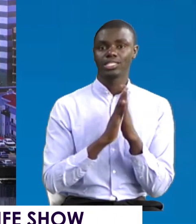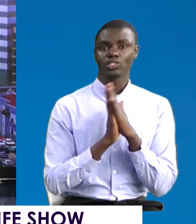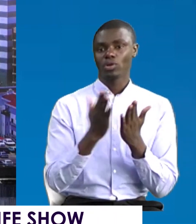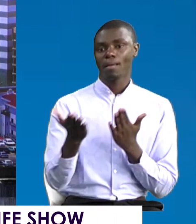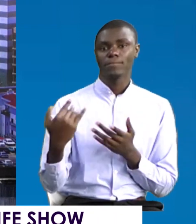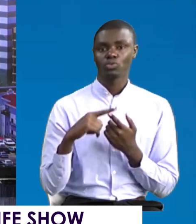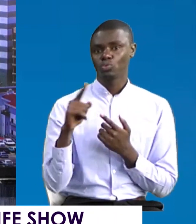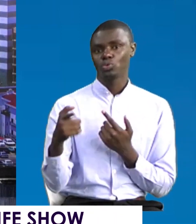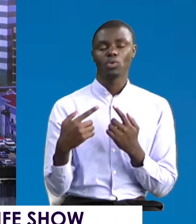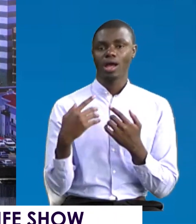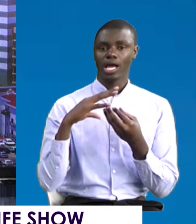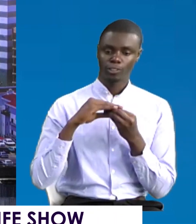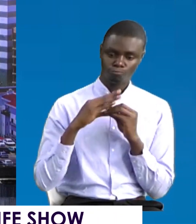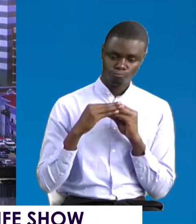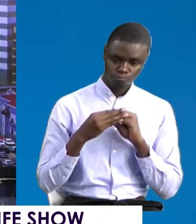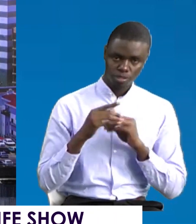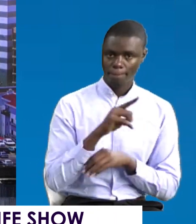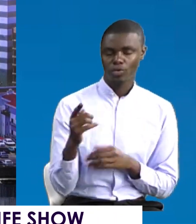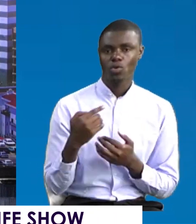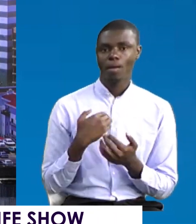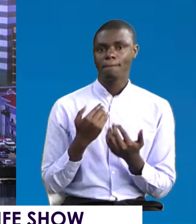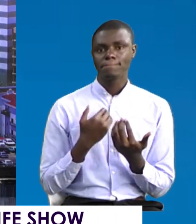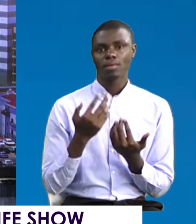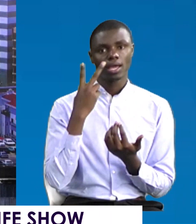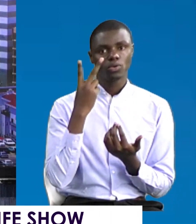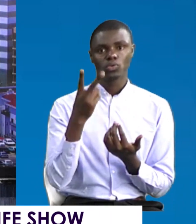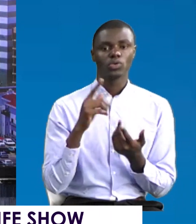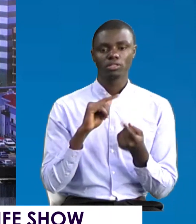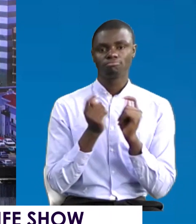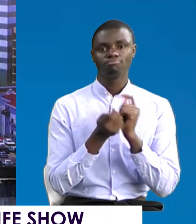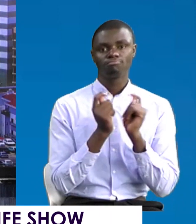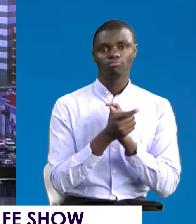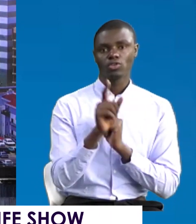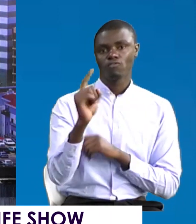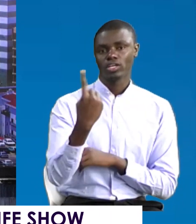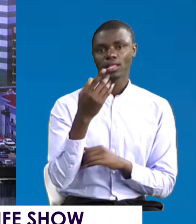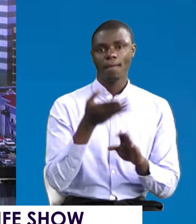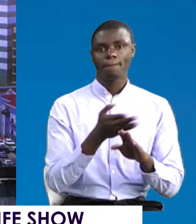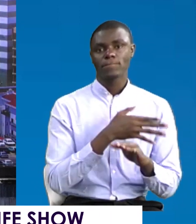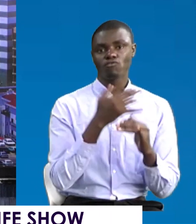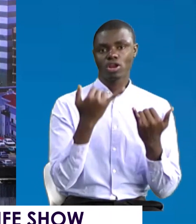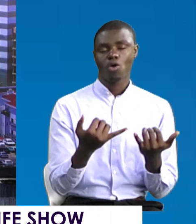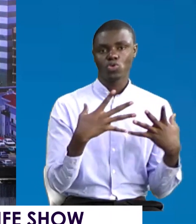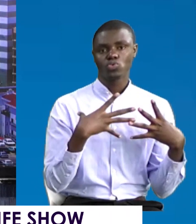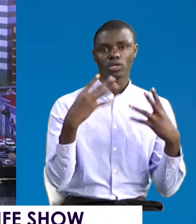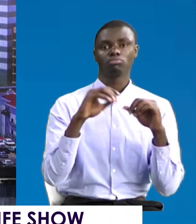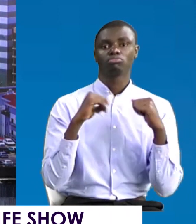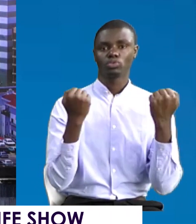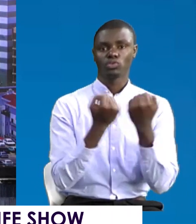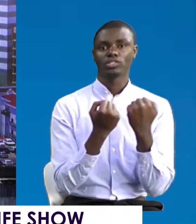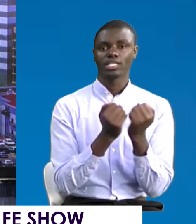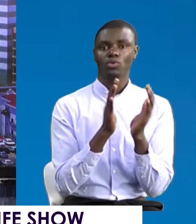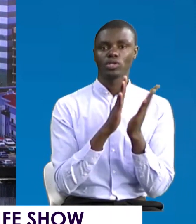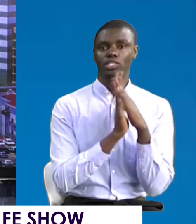back to you and mend you. I'm looking at you rectifying you first. Before now you get out to the society